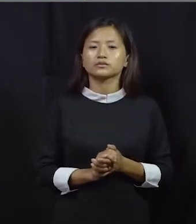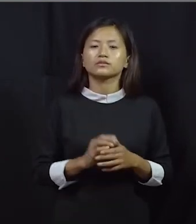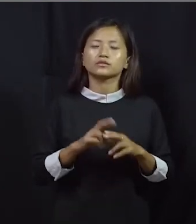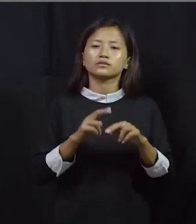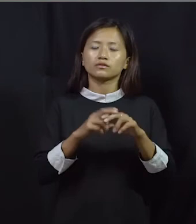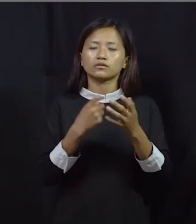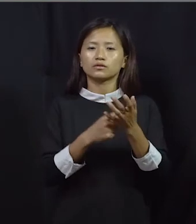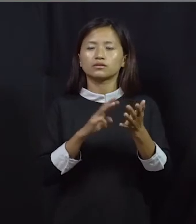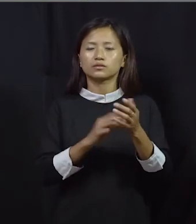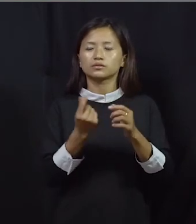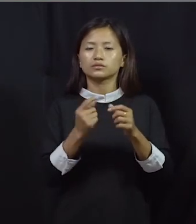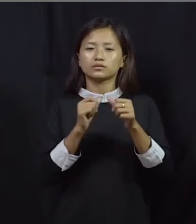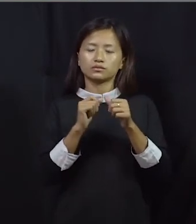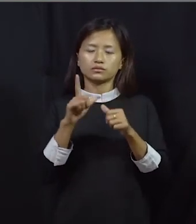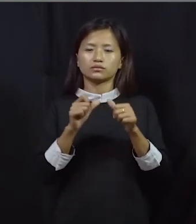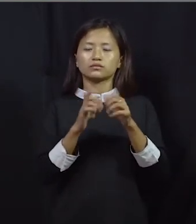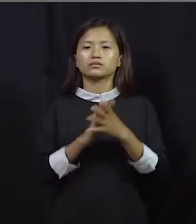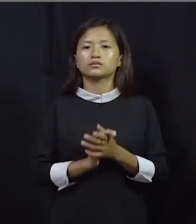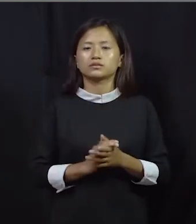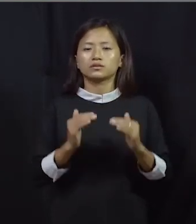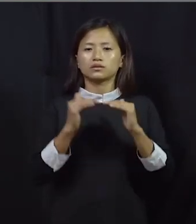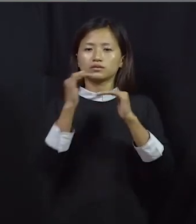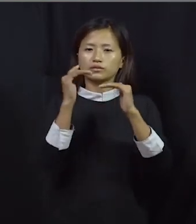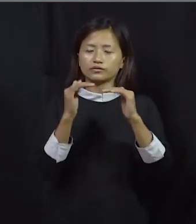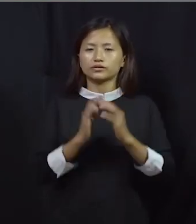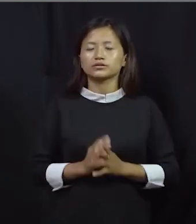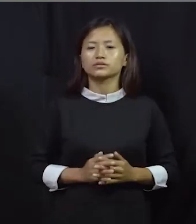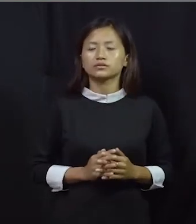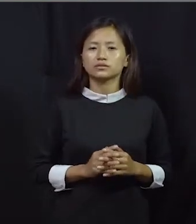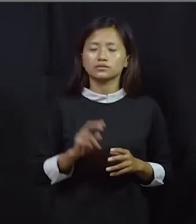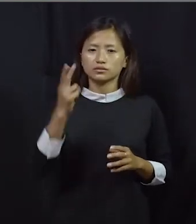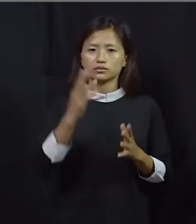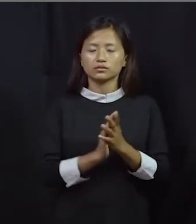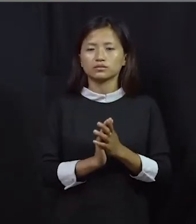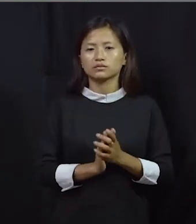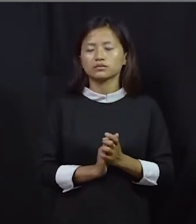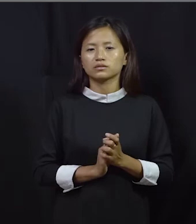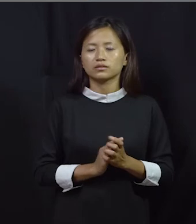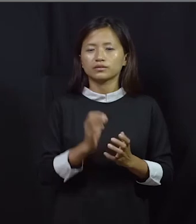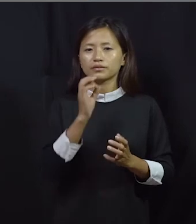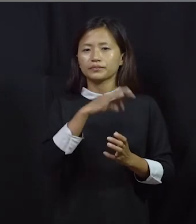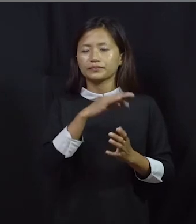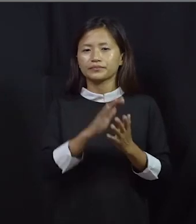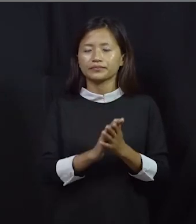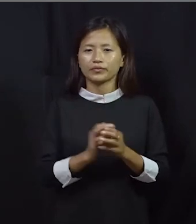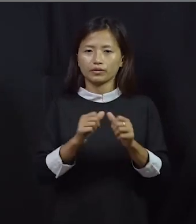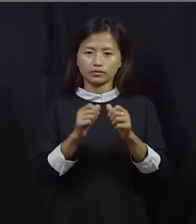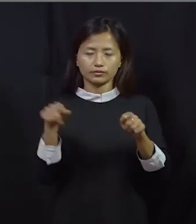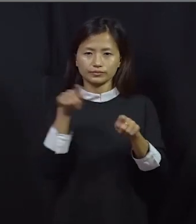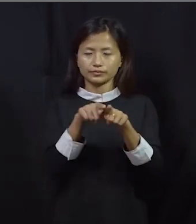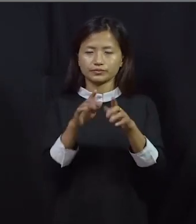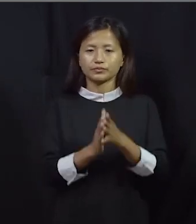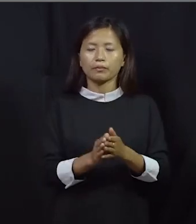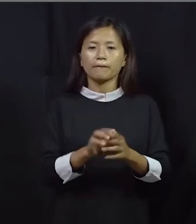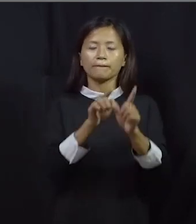formula. Then you have also weighted average method, second one, that is you have weighted average profit into agreed number of years